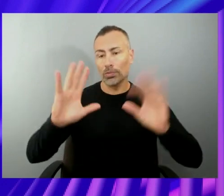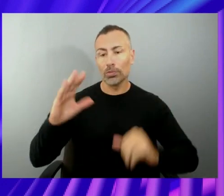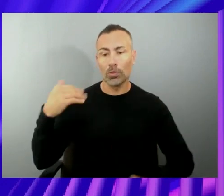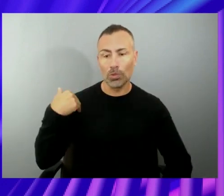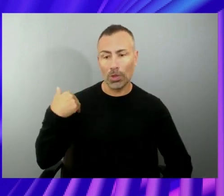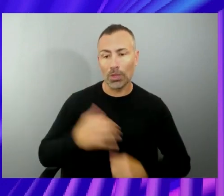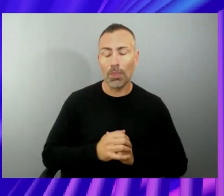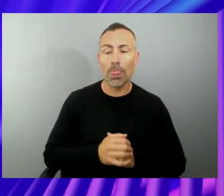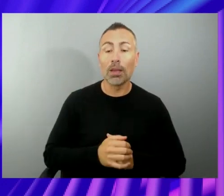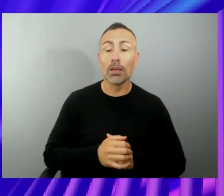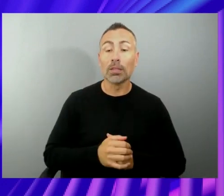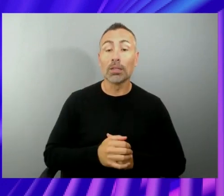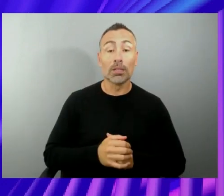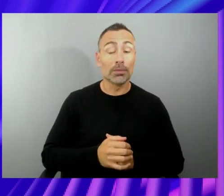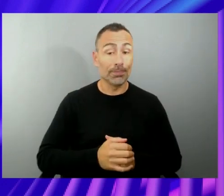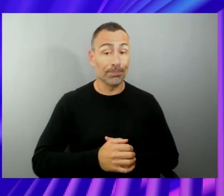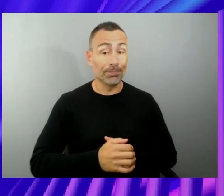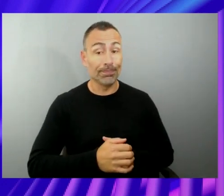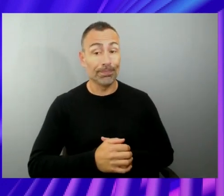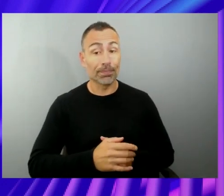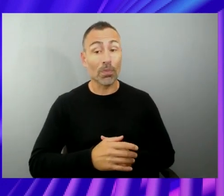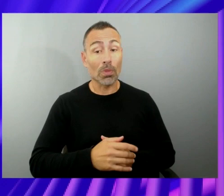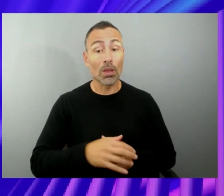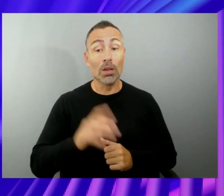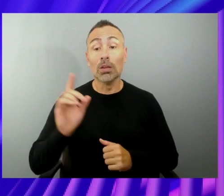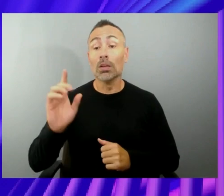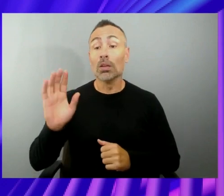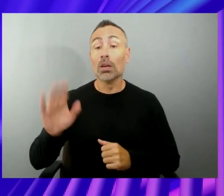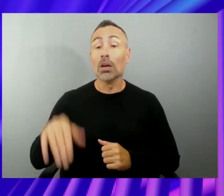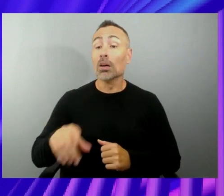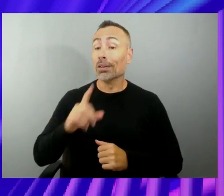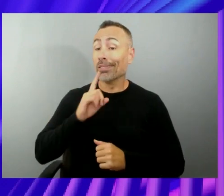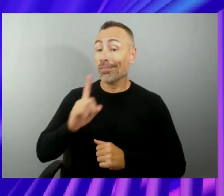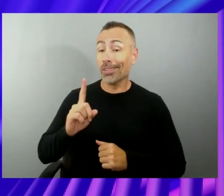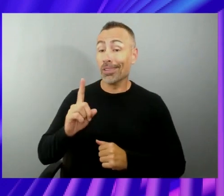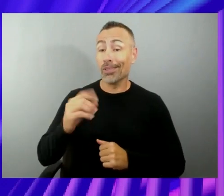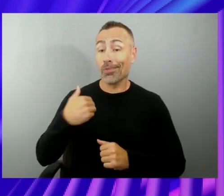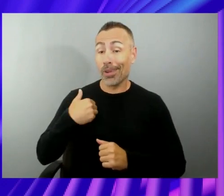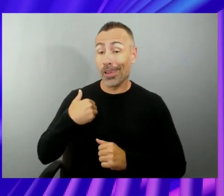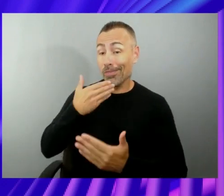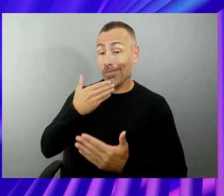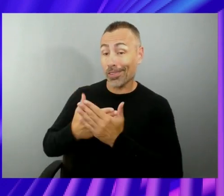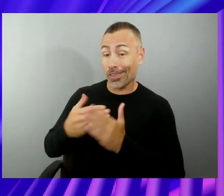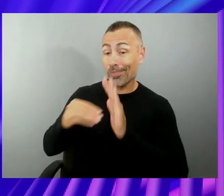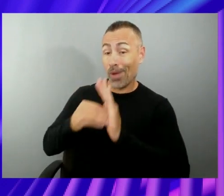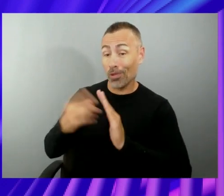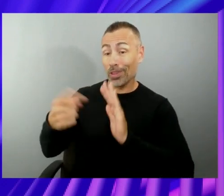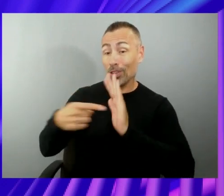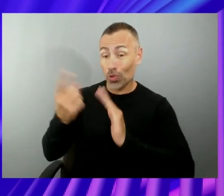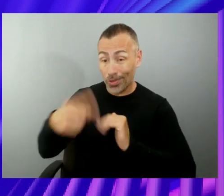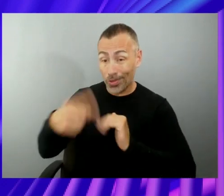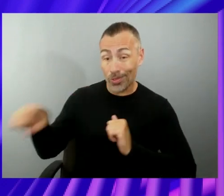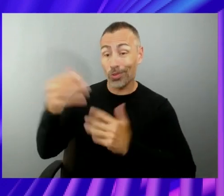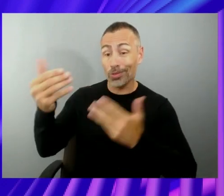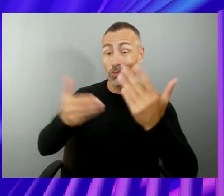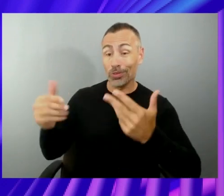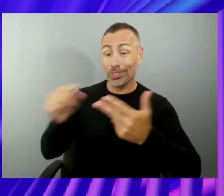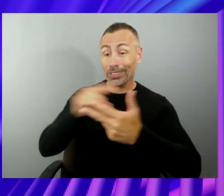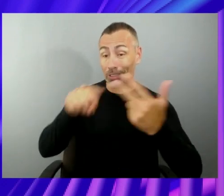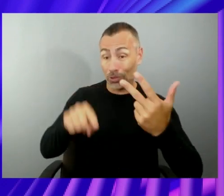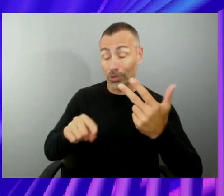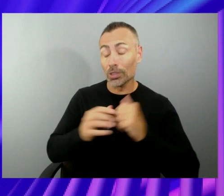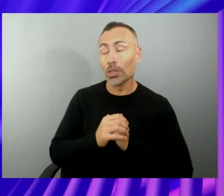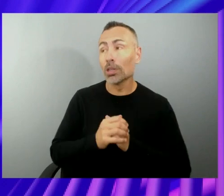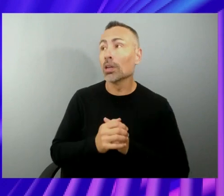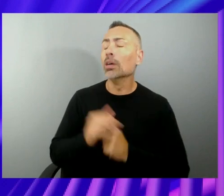that was dropped, there's actually a really good model that goes through those 3 types of services. Yeah. You know, and that's some of the education